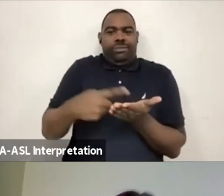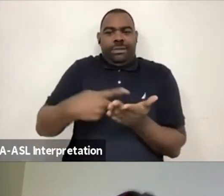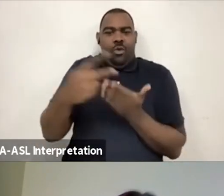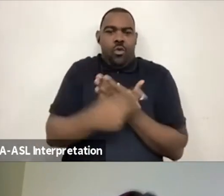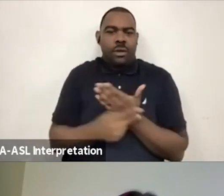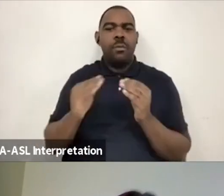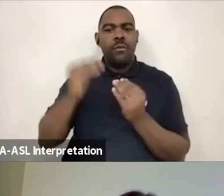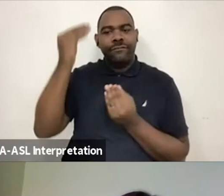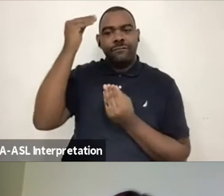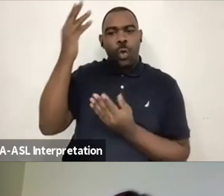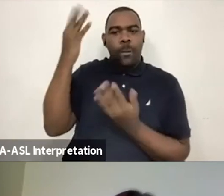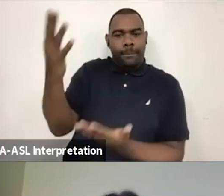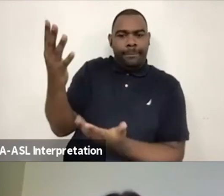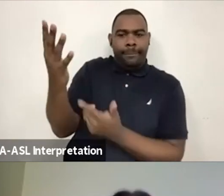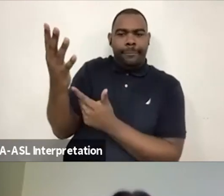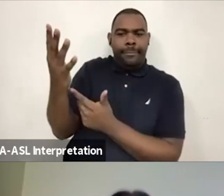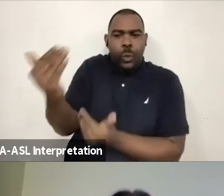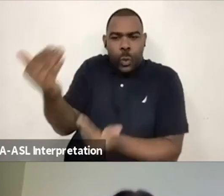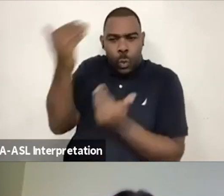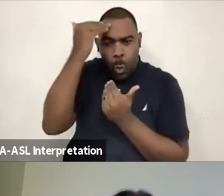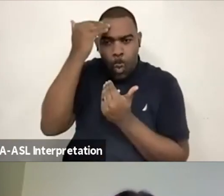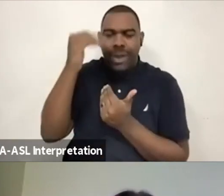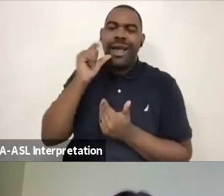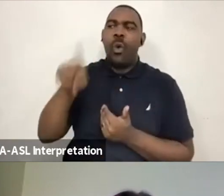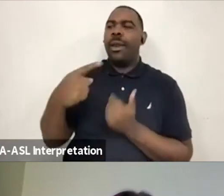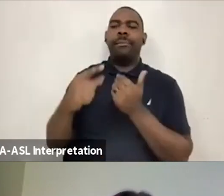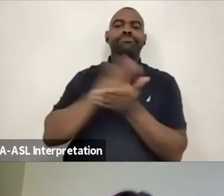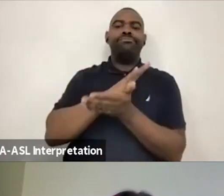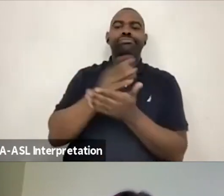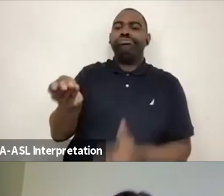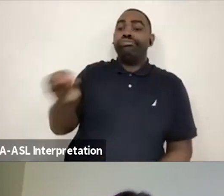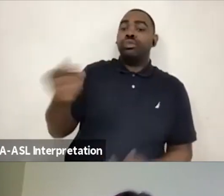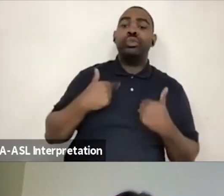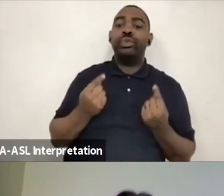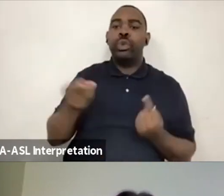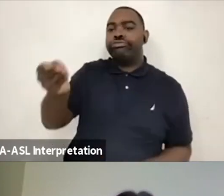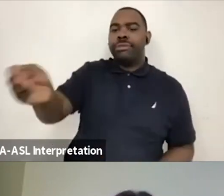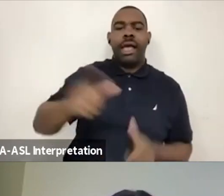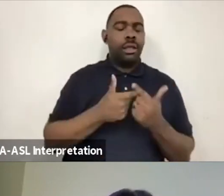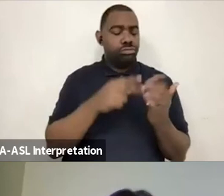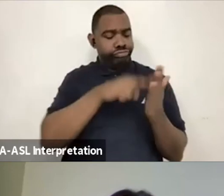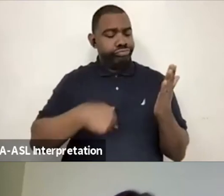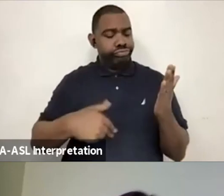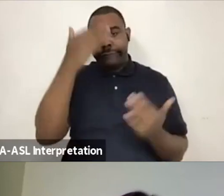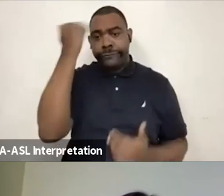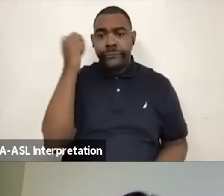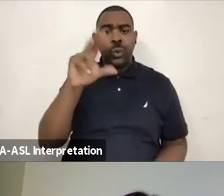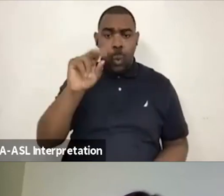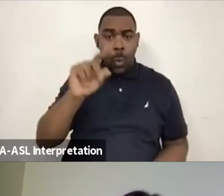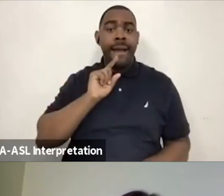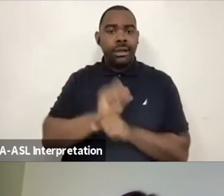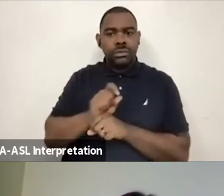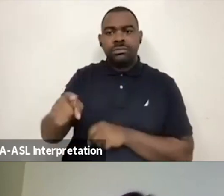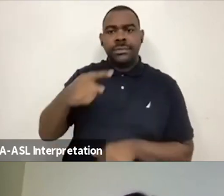happening. It's not just, here's a flyer and this is what we do, and they kind of forget. They can actually say from experience,